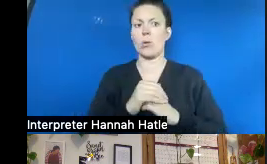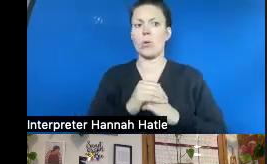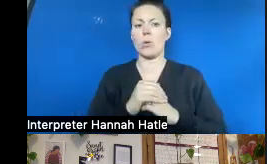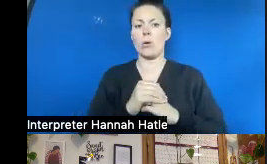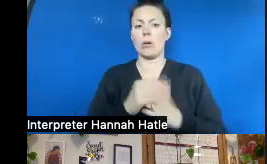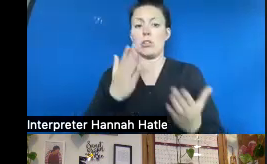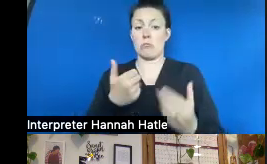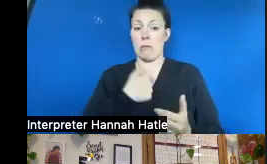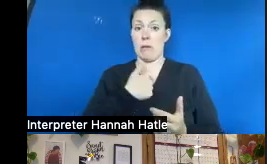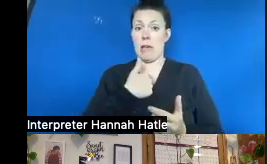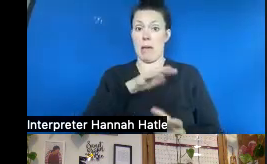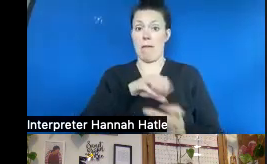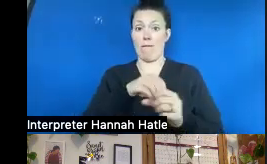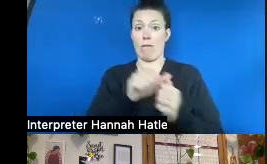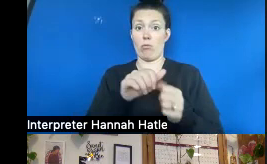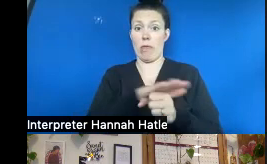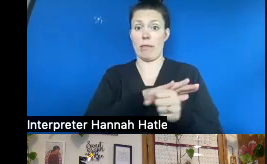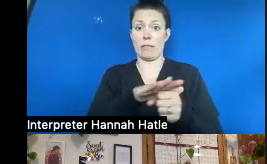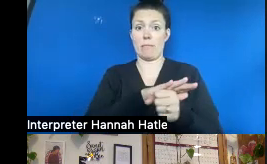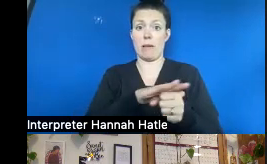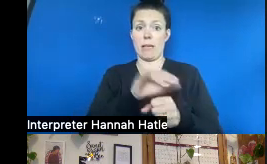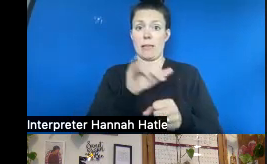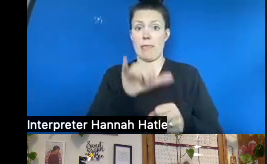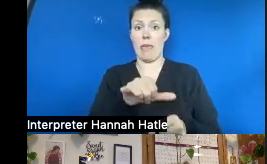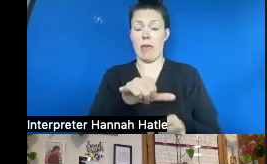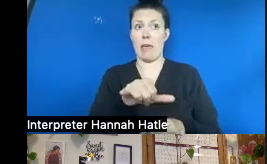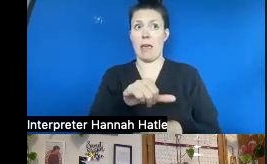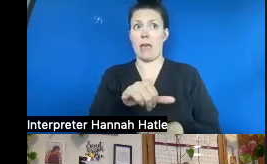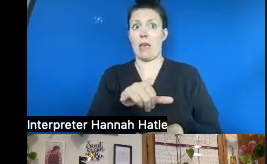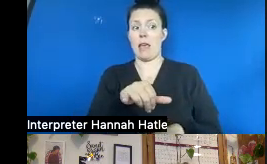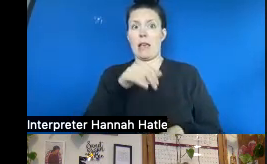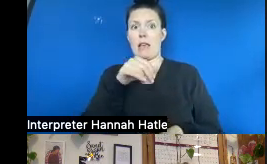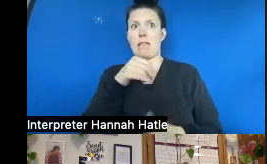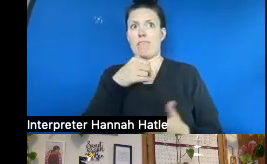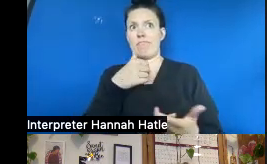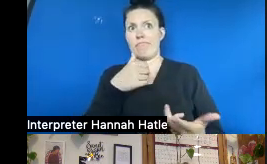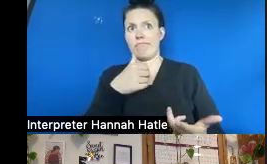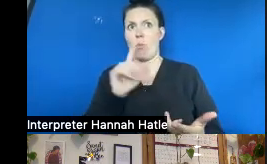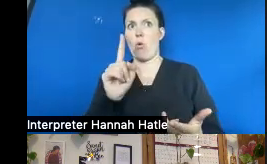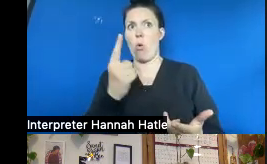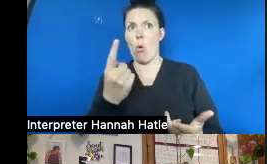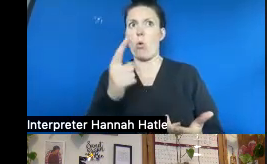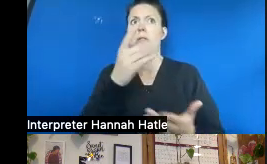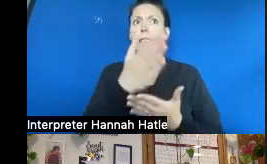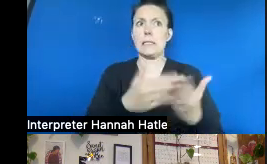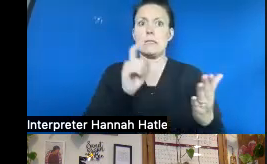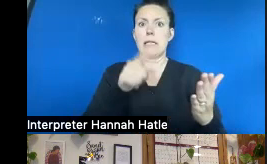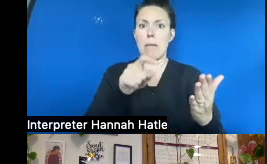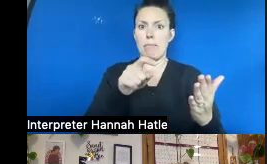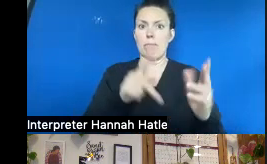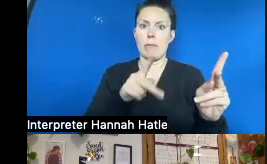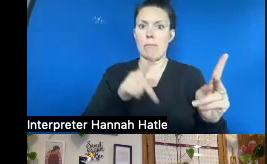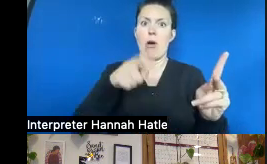maybe I'm in spaces where I just, it shouldn't have to be that only certain folks have to or feel the need to